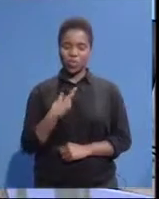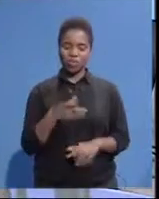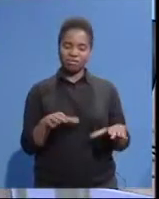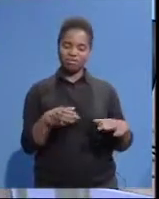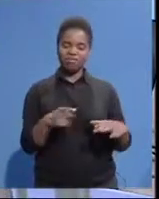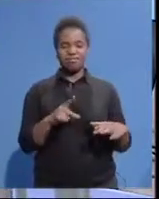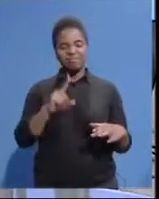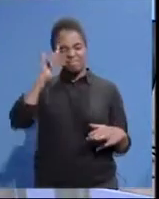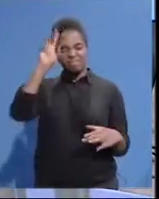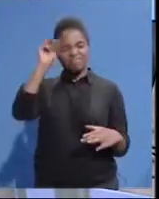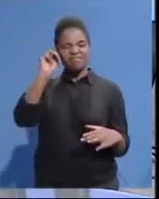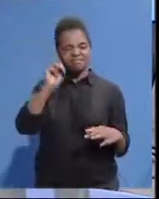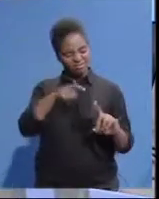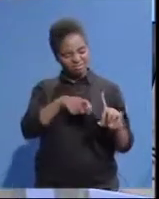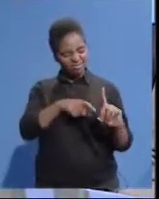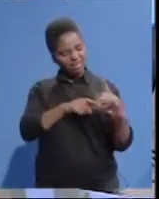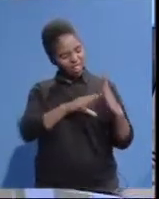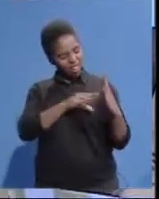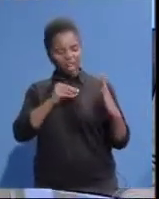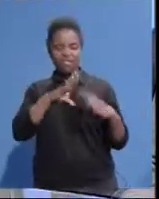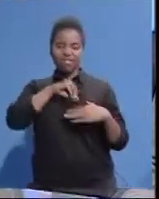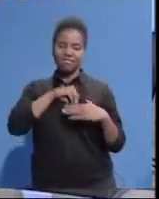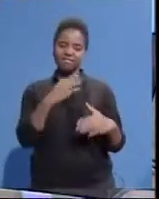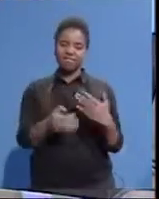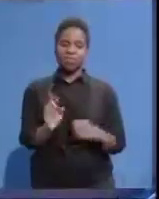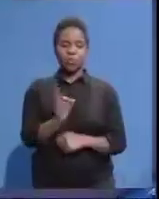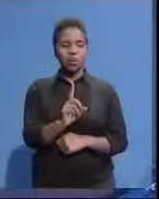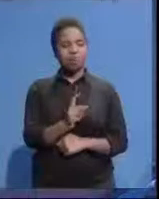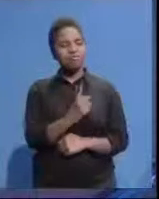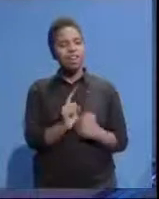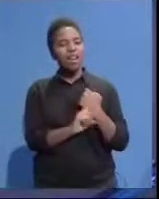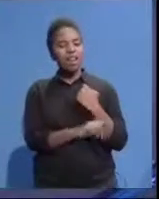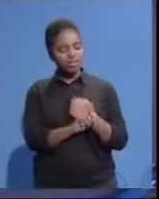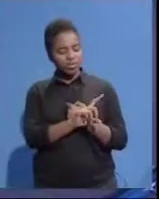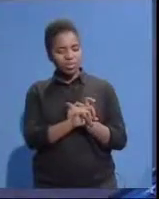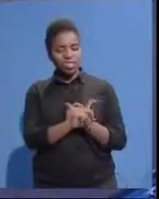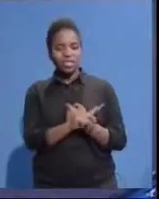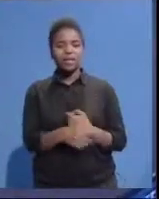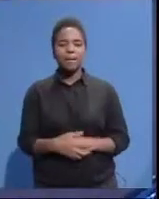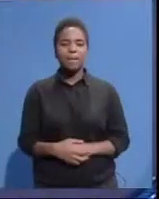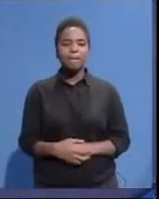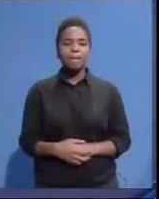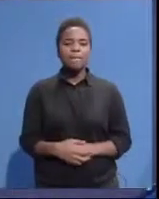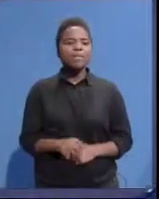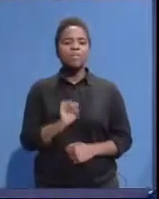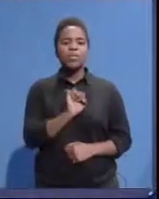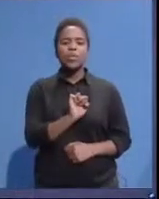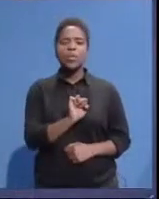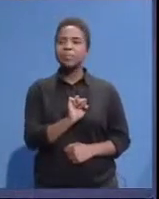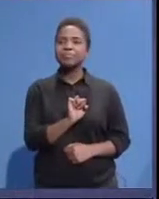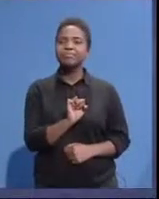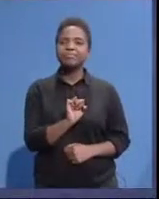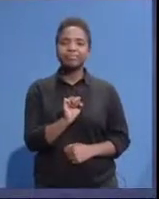what he's meant and the leadership lessons that we can take forward. Just one last question from my side. What are some of your impressions